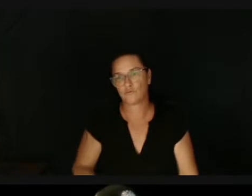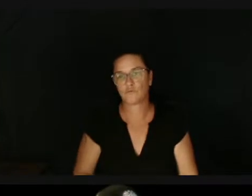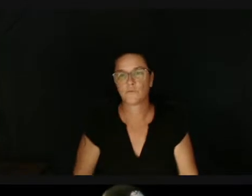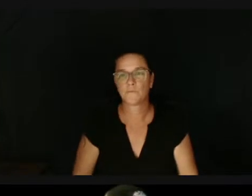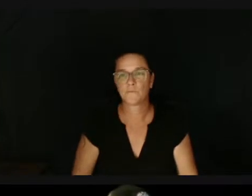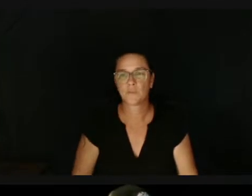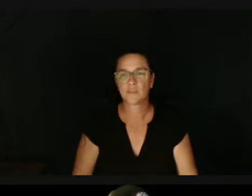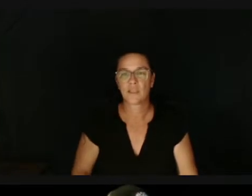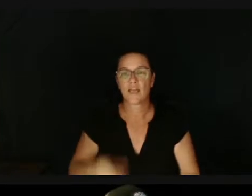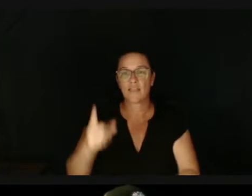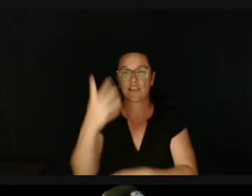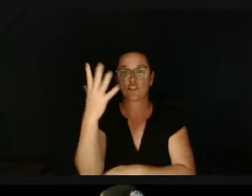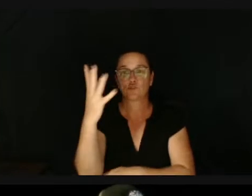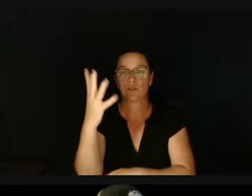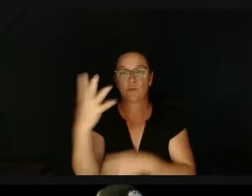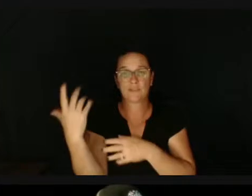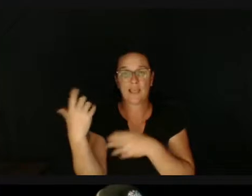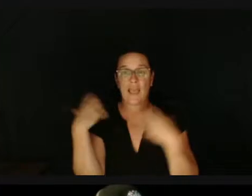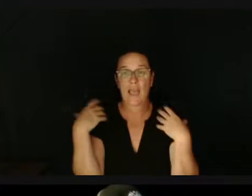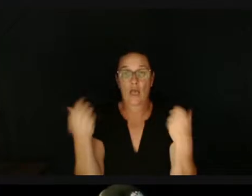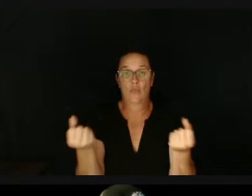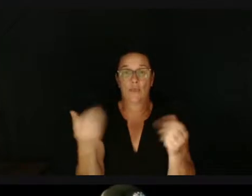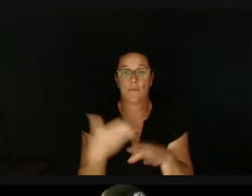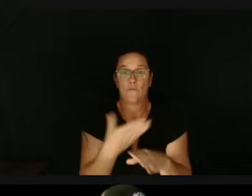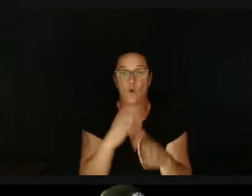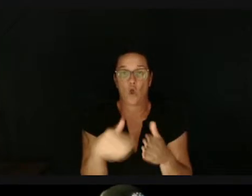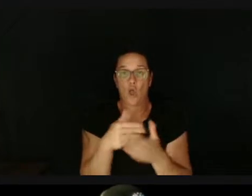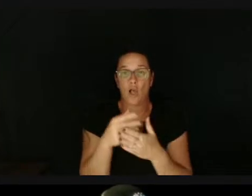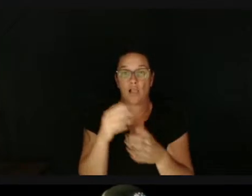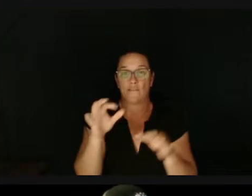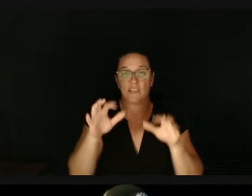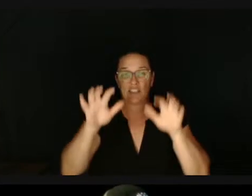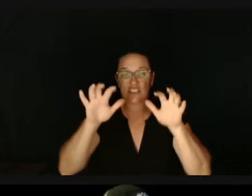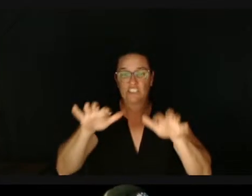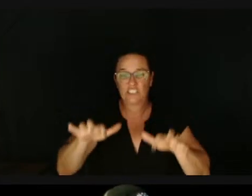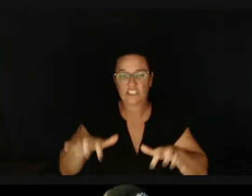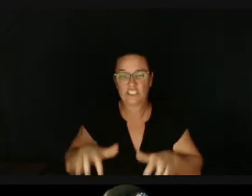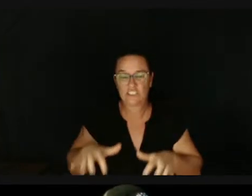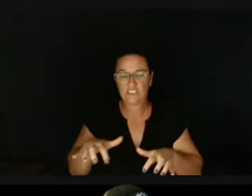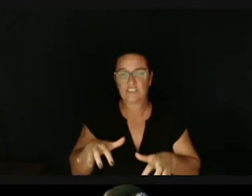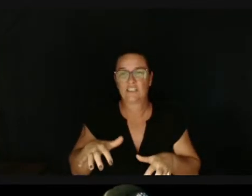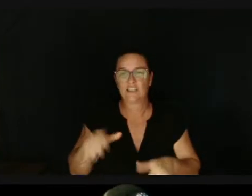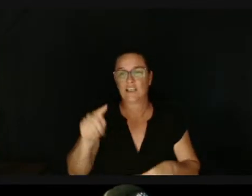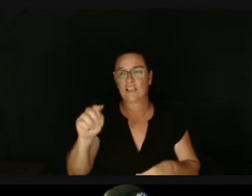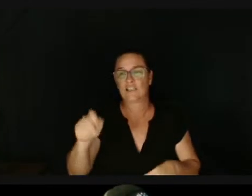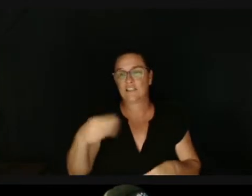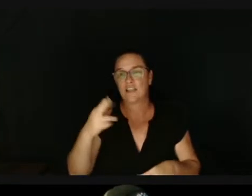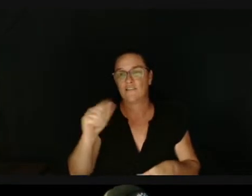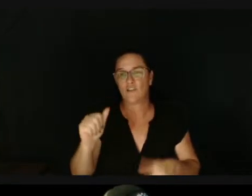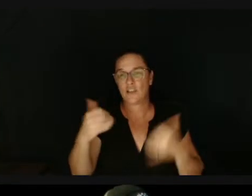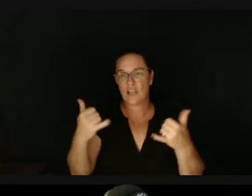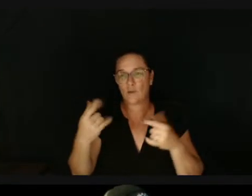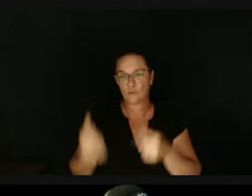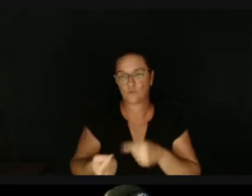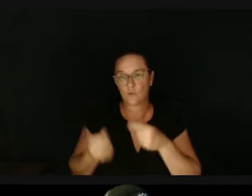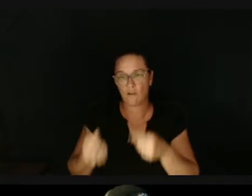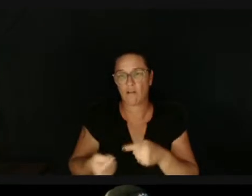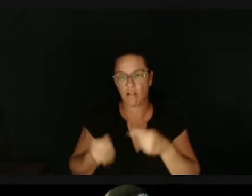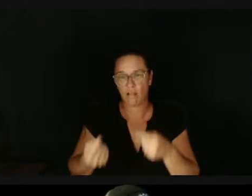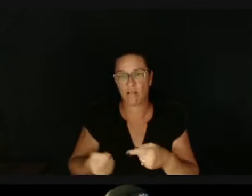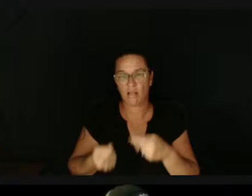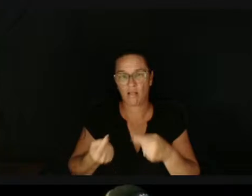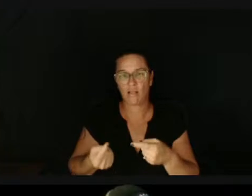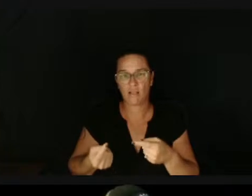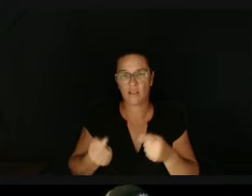this tree was a healthy tree before all this tephra started falling all around it. Now you can see it's been struggling. You can see